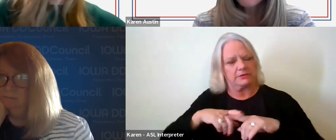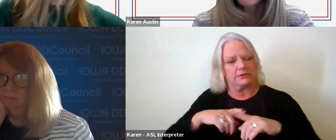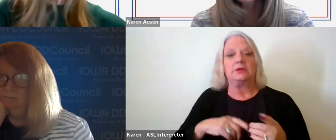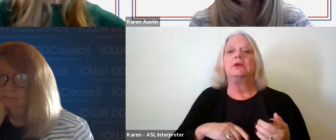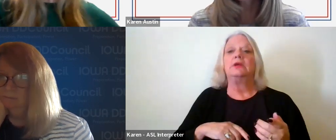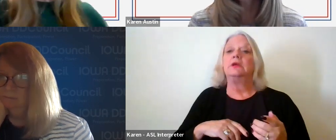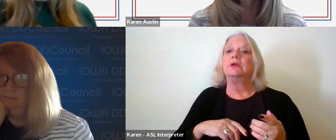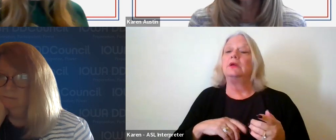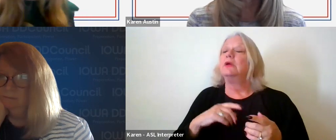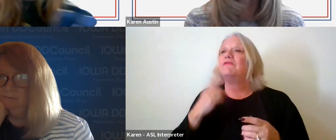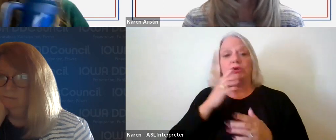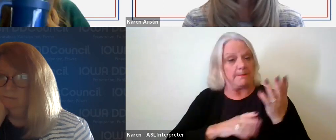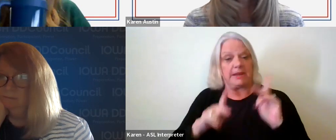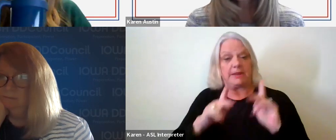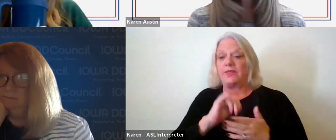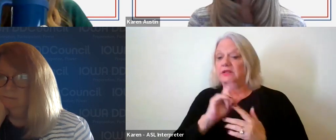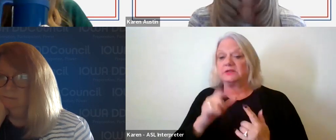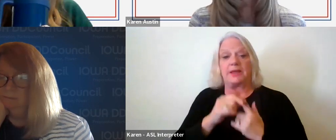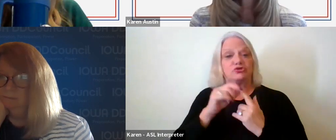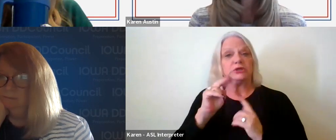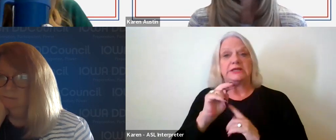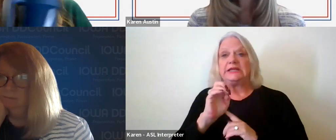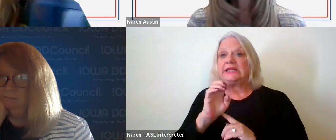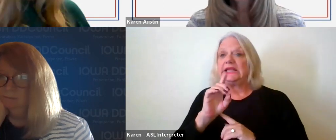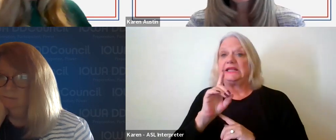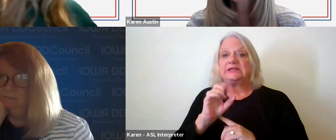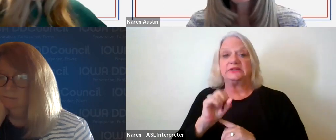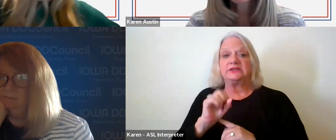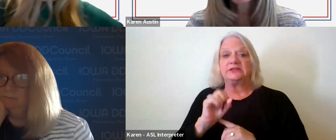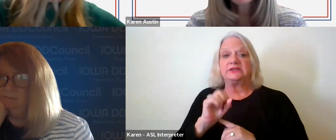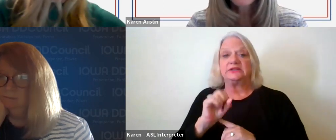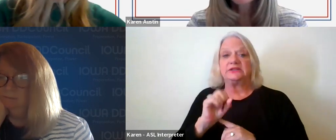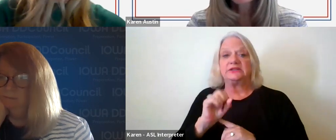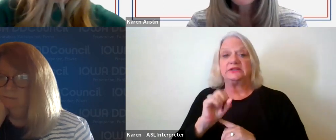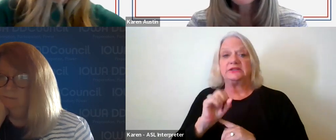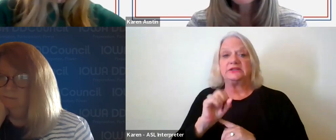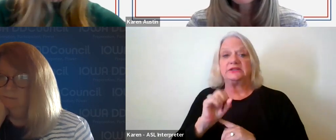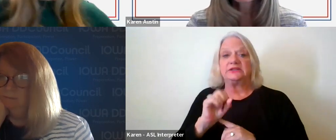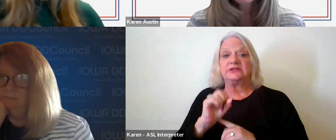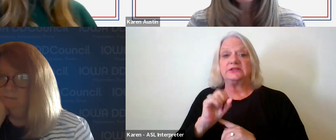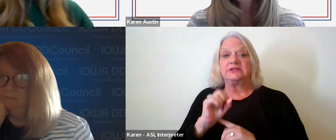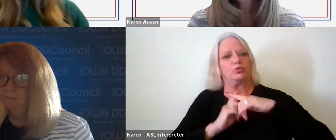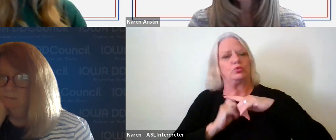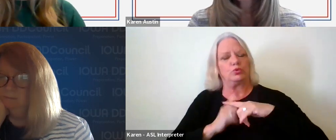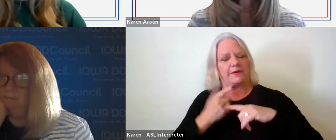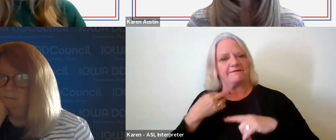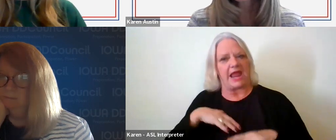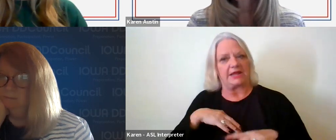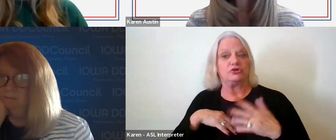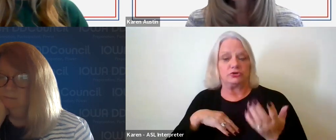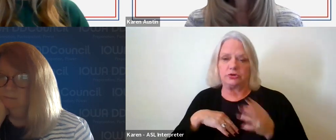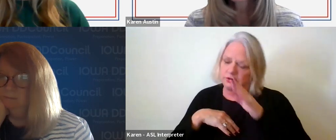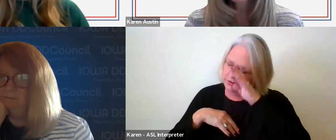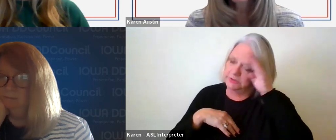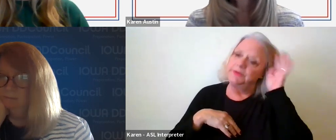for them you know, for one purpose, and they complement it with an ABLE plan. So if you don't have